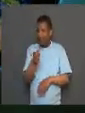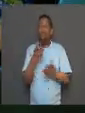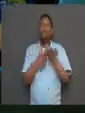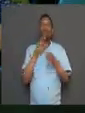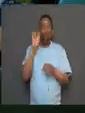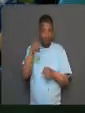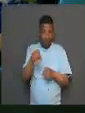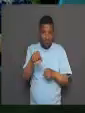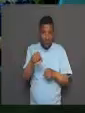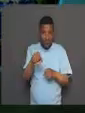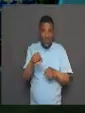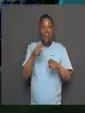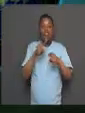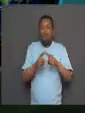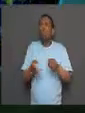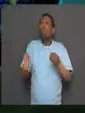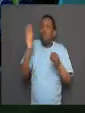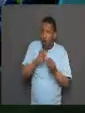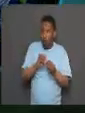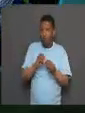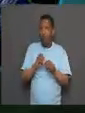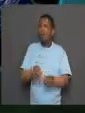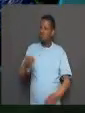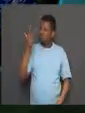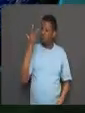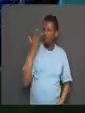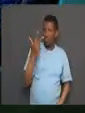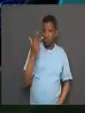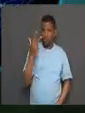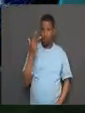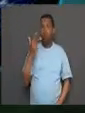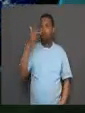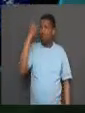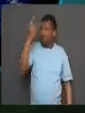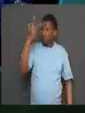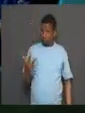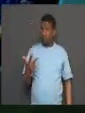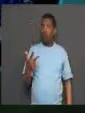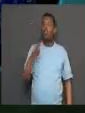fact, it is more than 3/4 nitrogen.